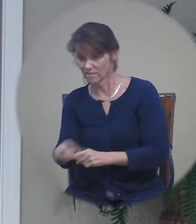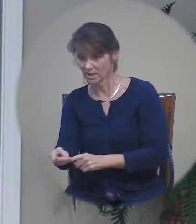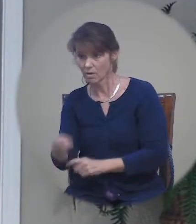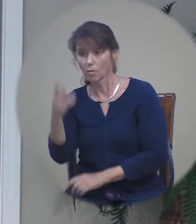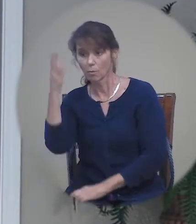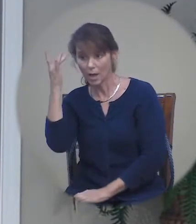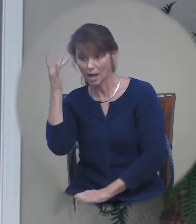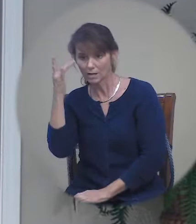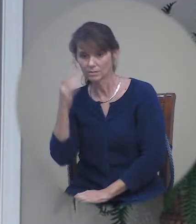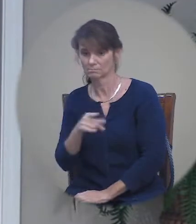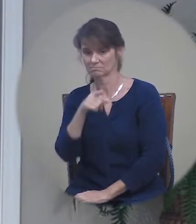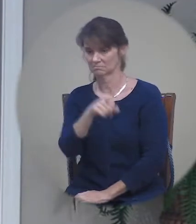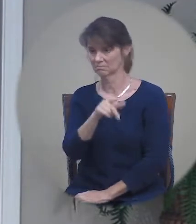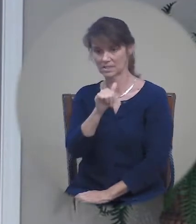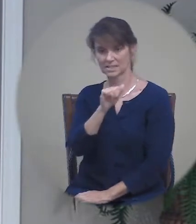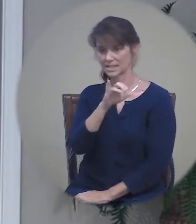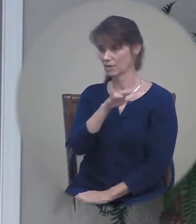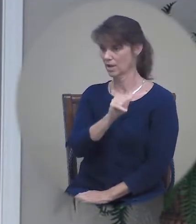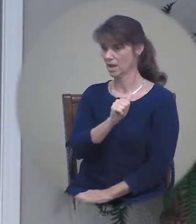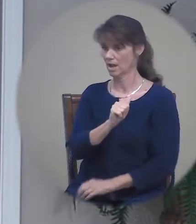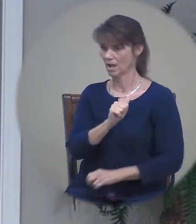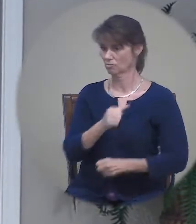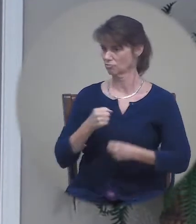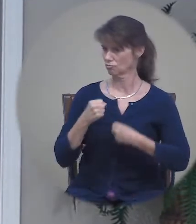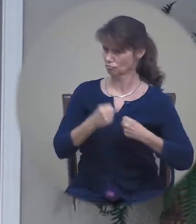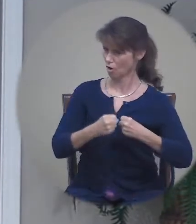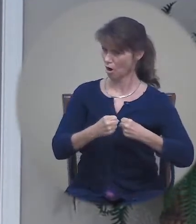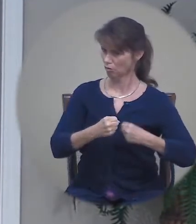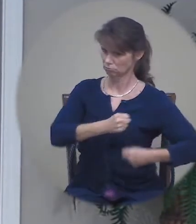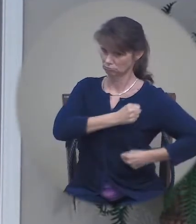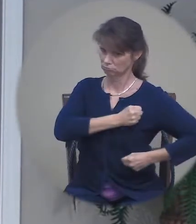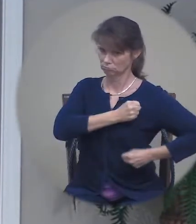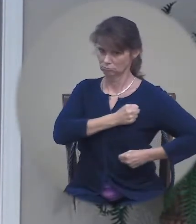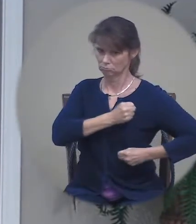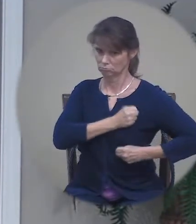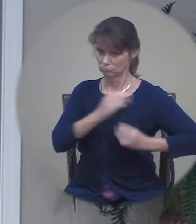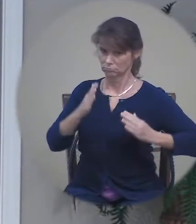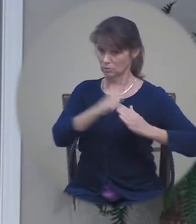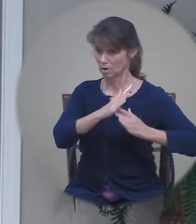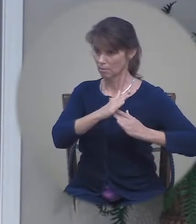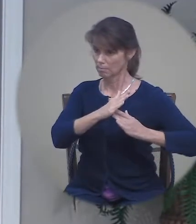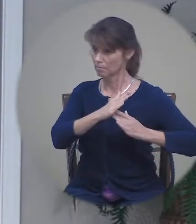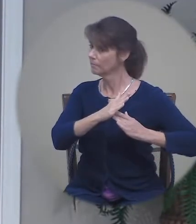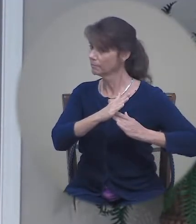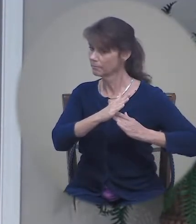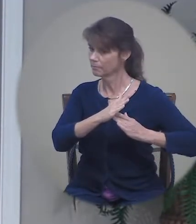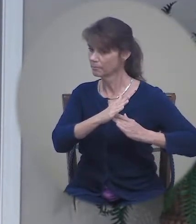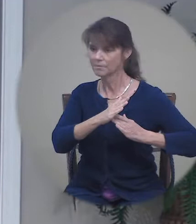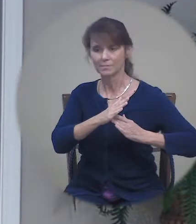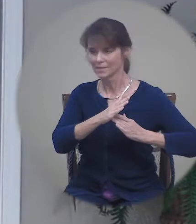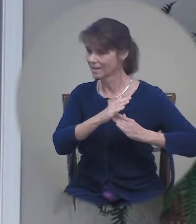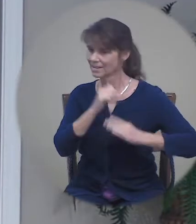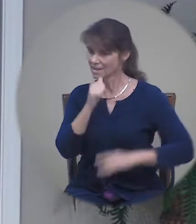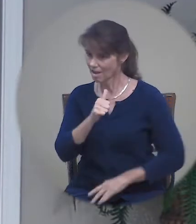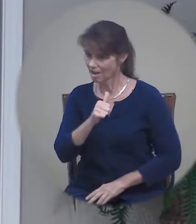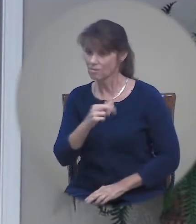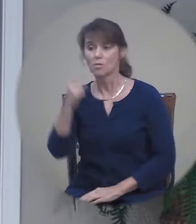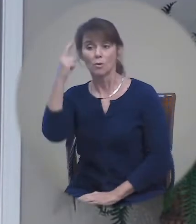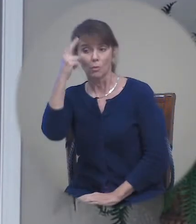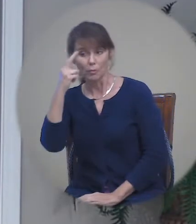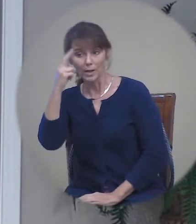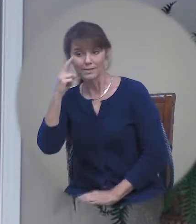were. It wasn't because they were superior in arms or armament. They were. The reason they